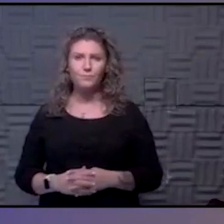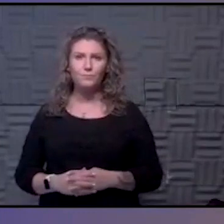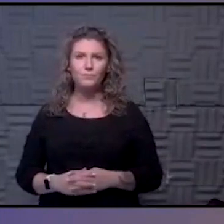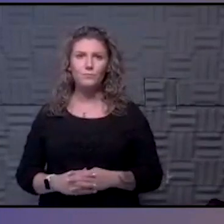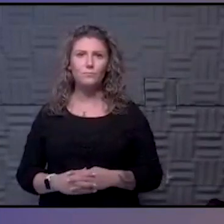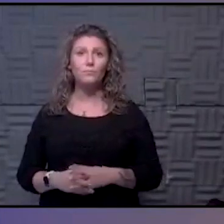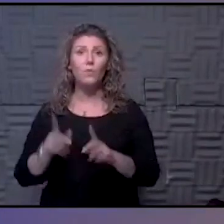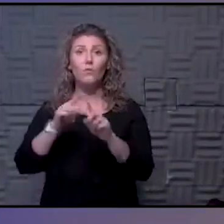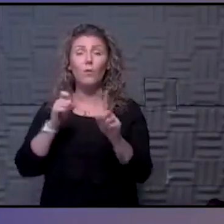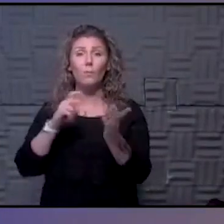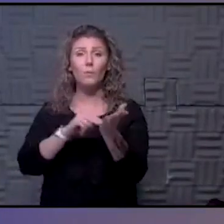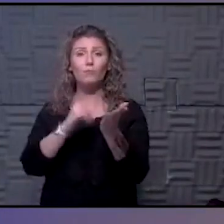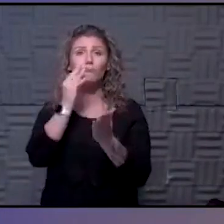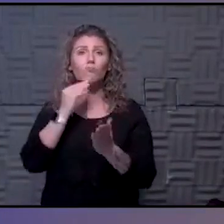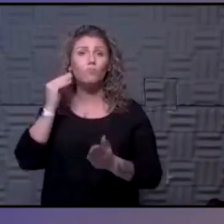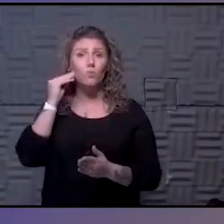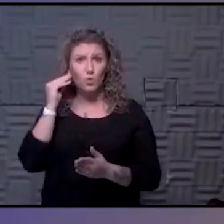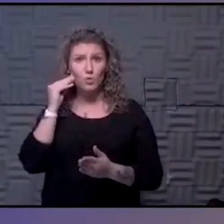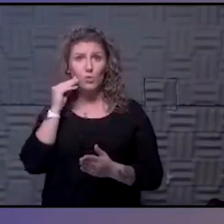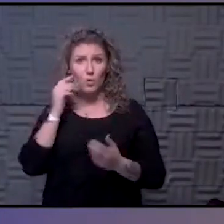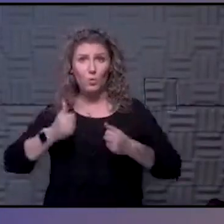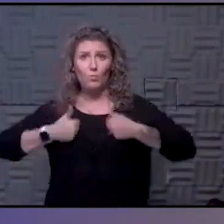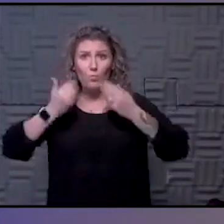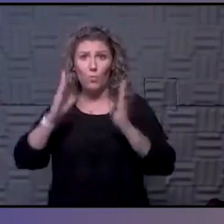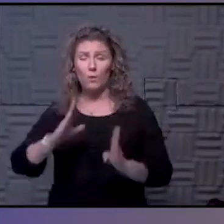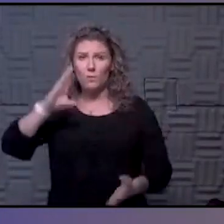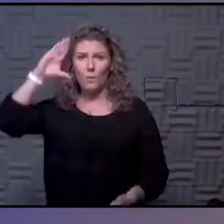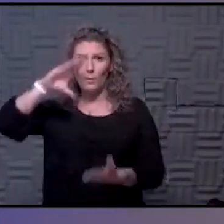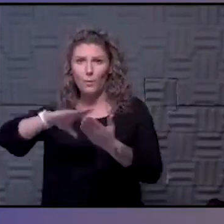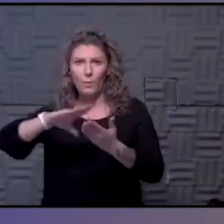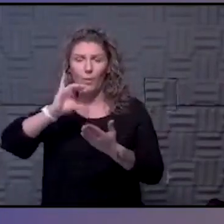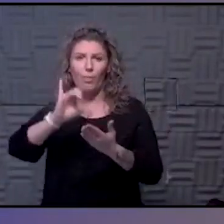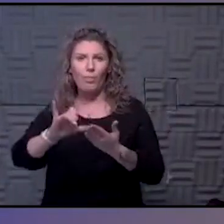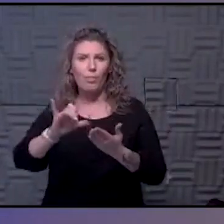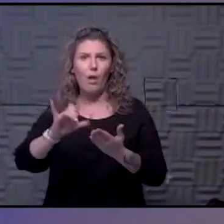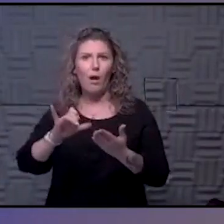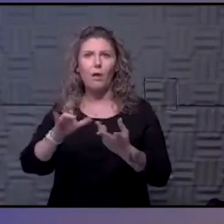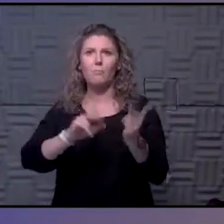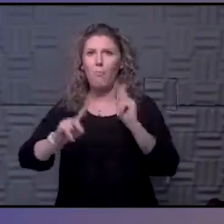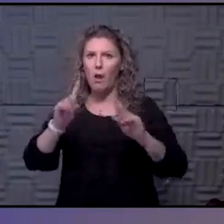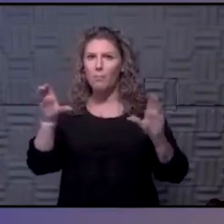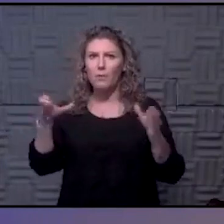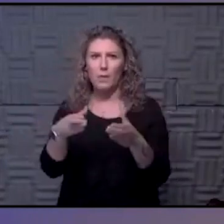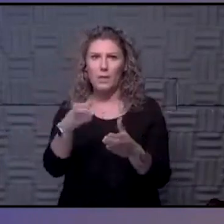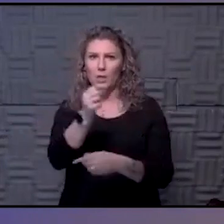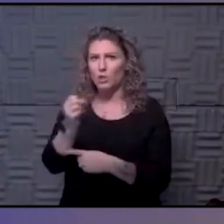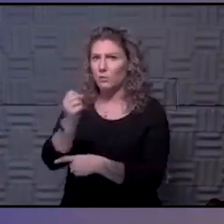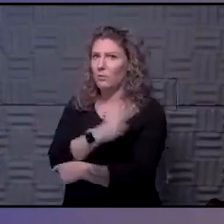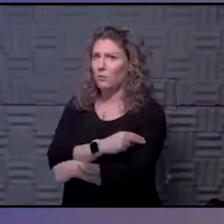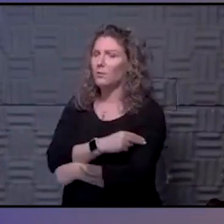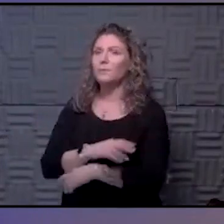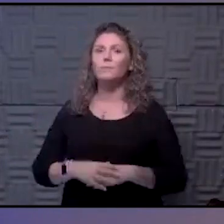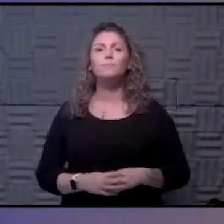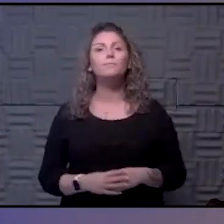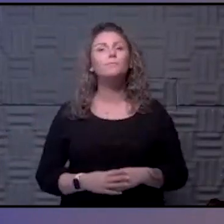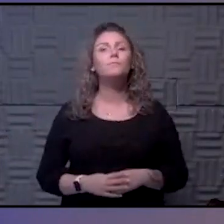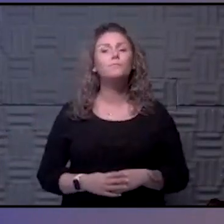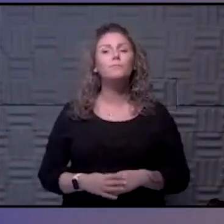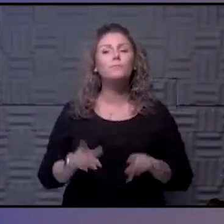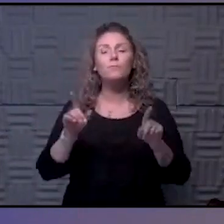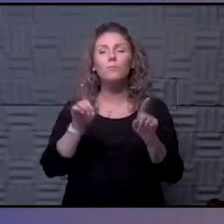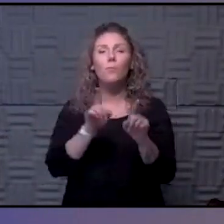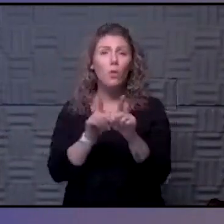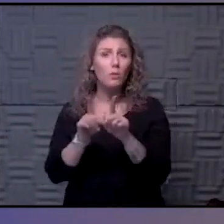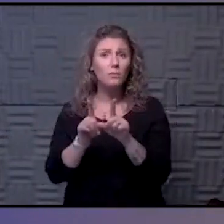of the nursing home residents cut down significantly on the amount of that population that we got. So that is something as well, but we